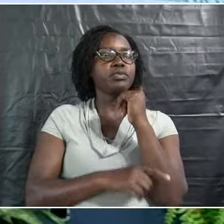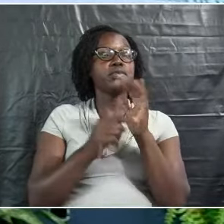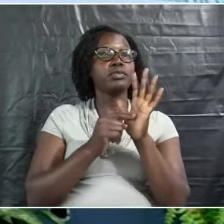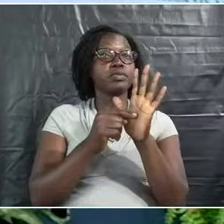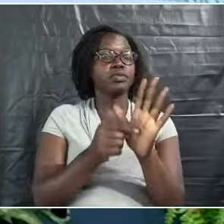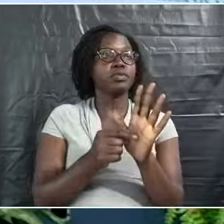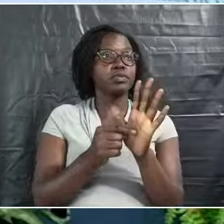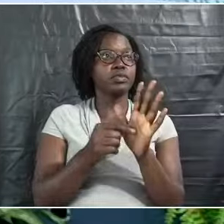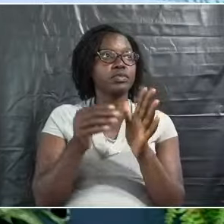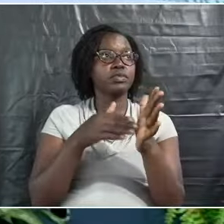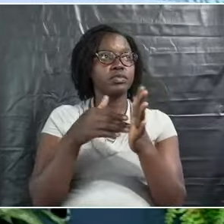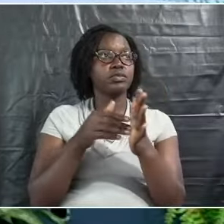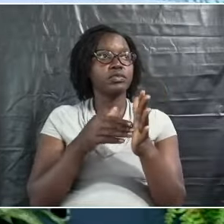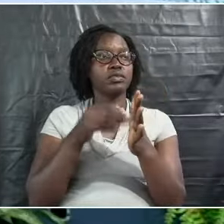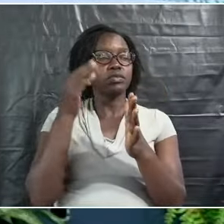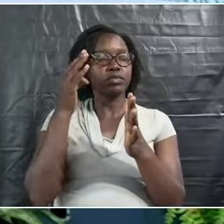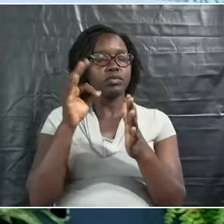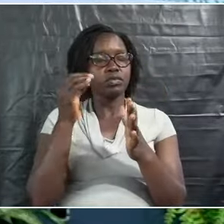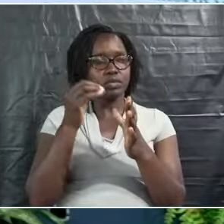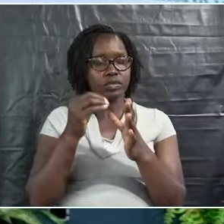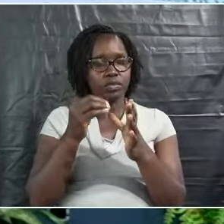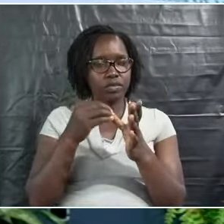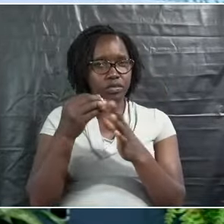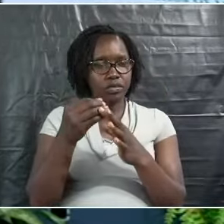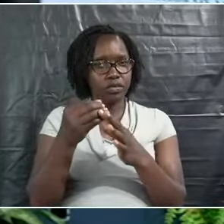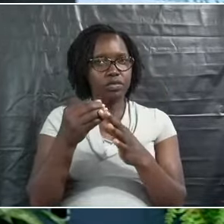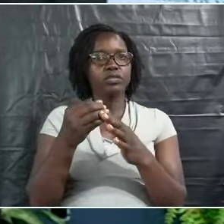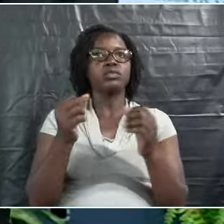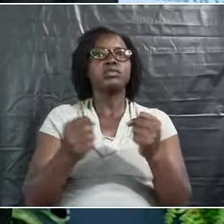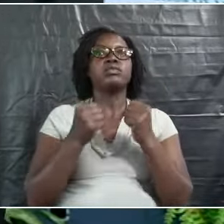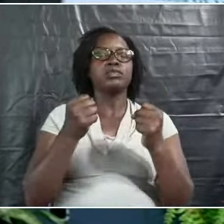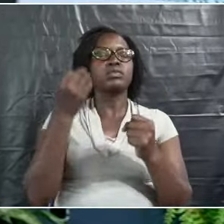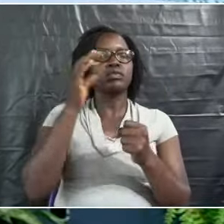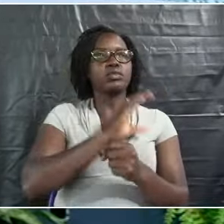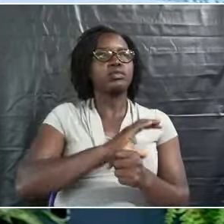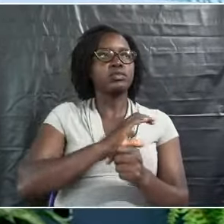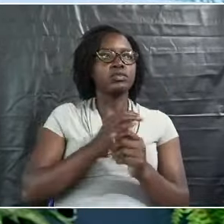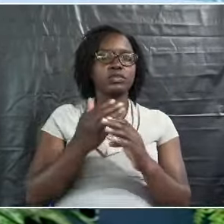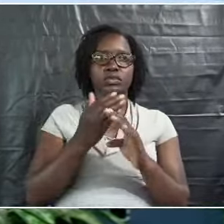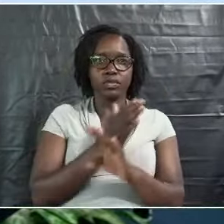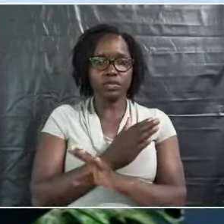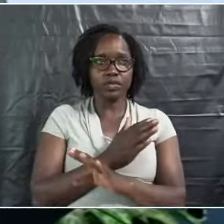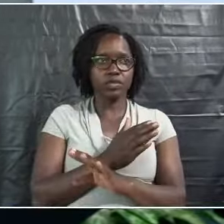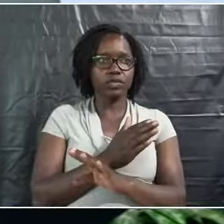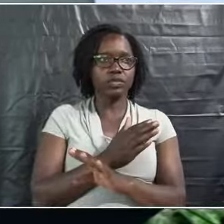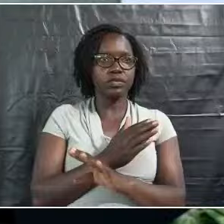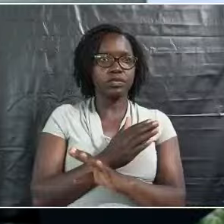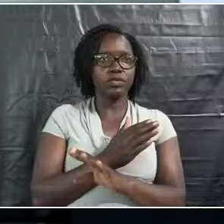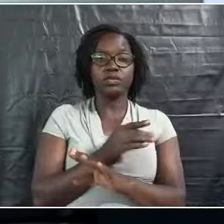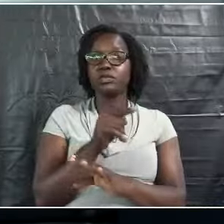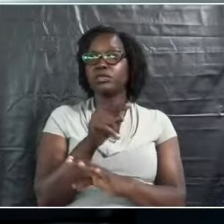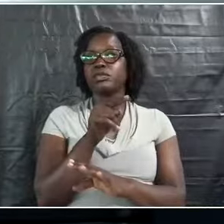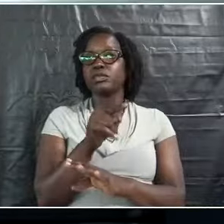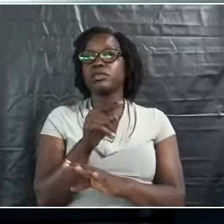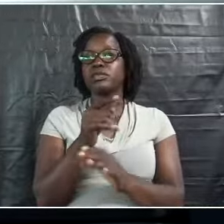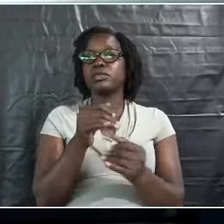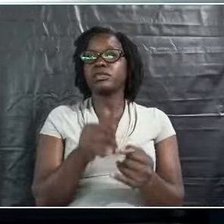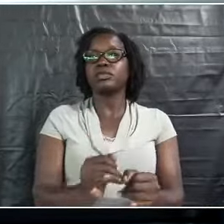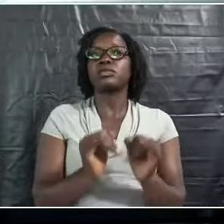reveals the weakness or strength of the character. Before this particular